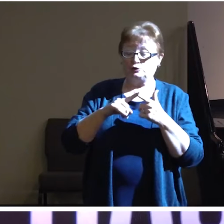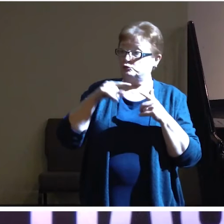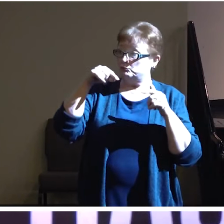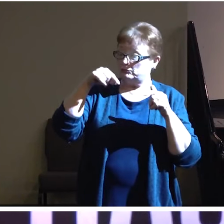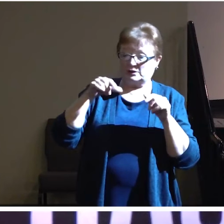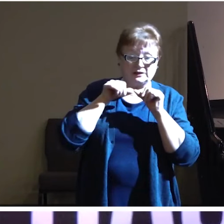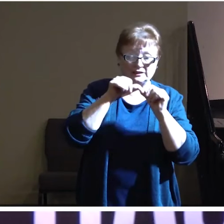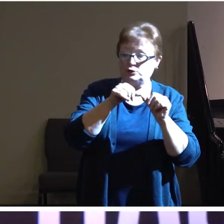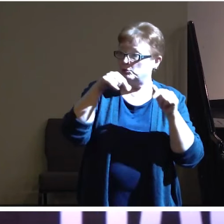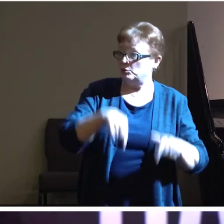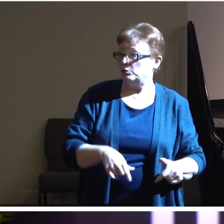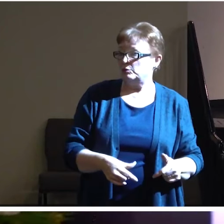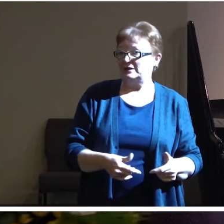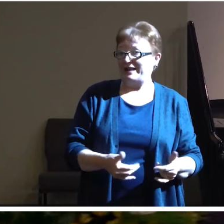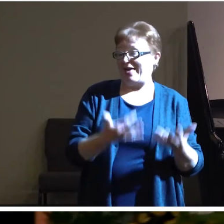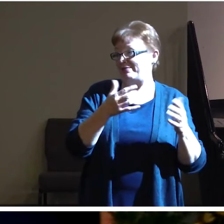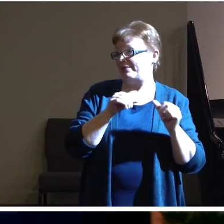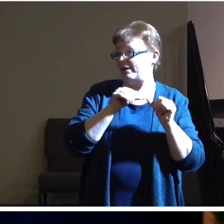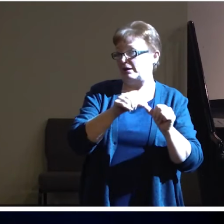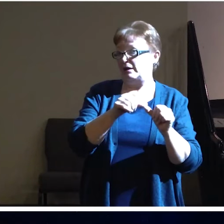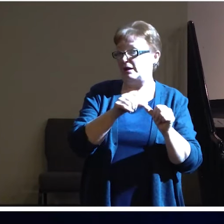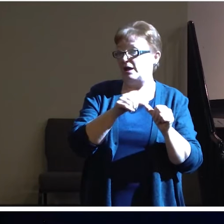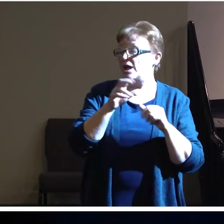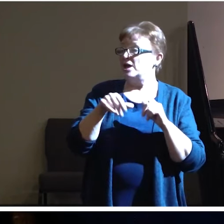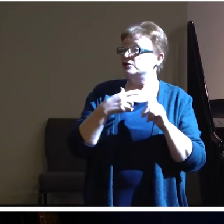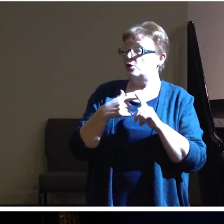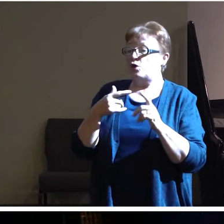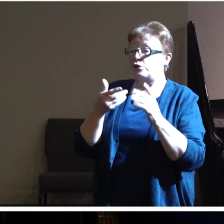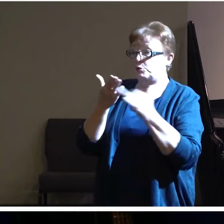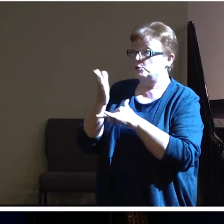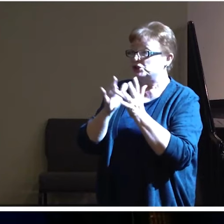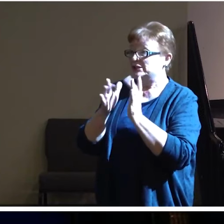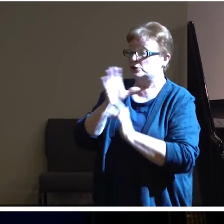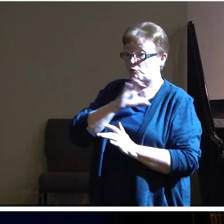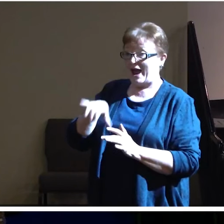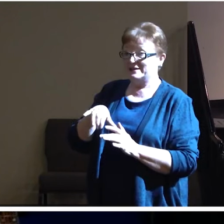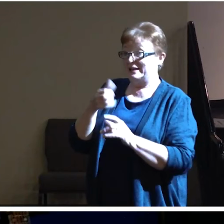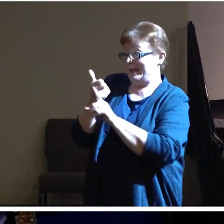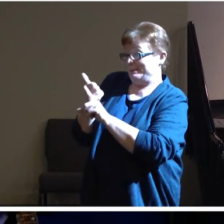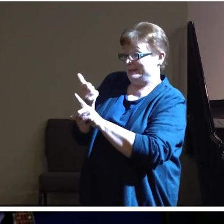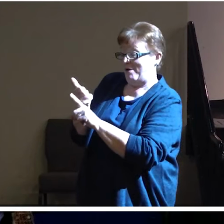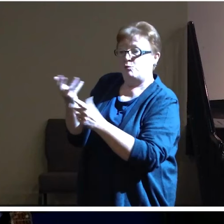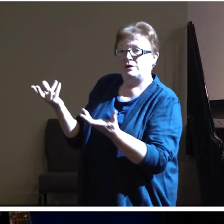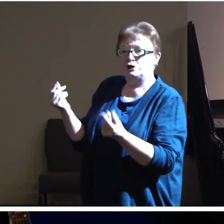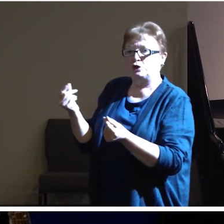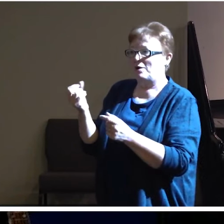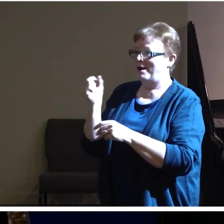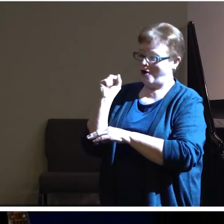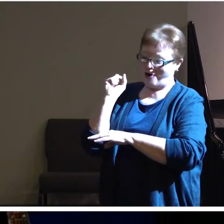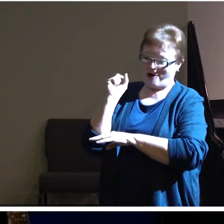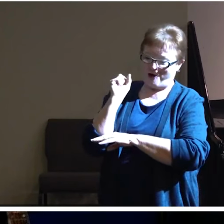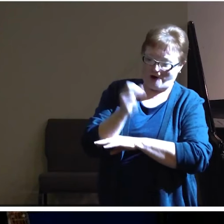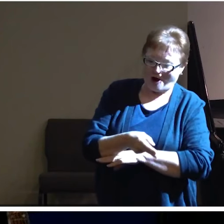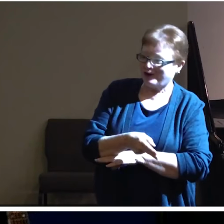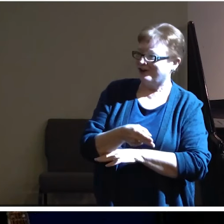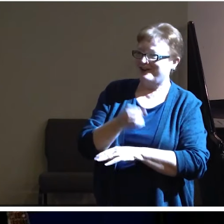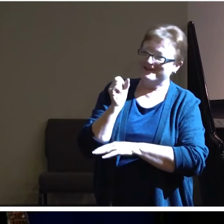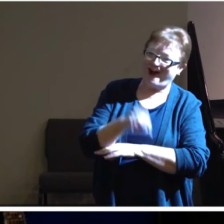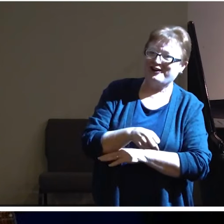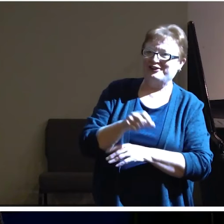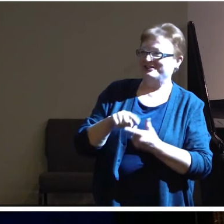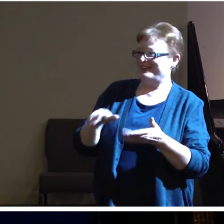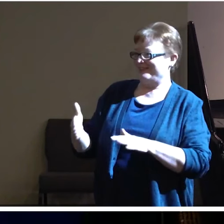Through the Lord Jesus Christ, he has conquered death. And if we respond to him in faith and believe in him and accept